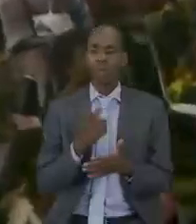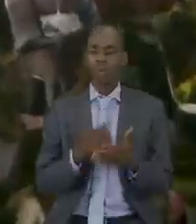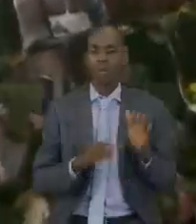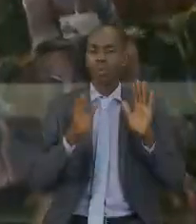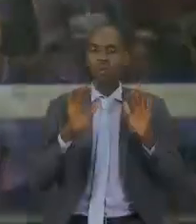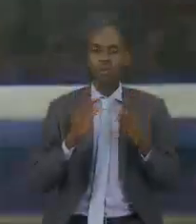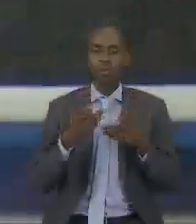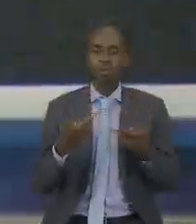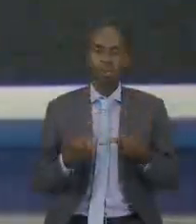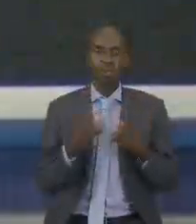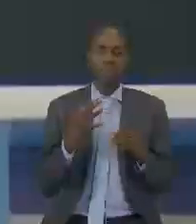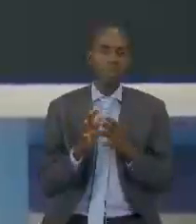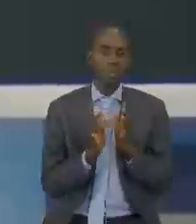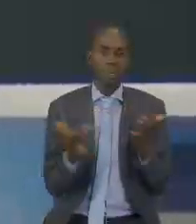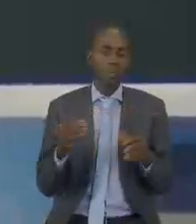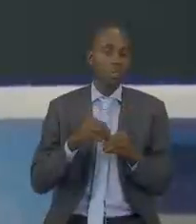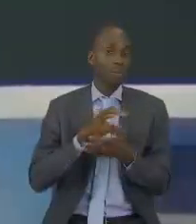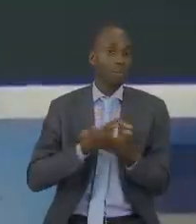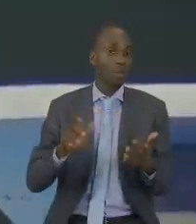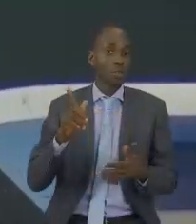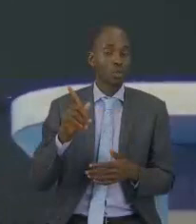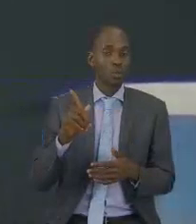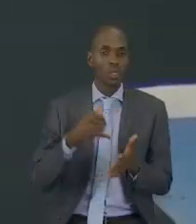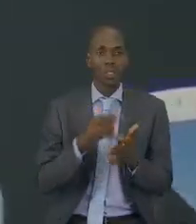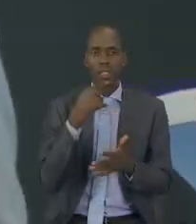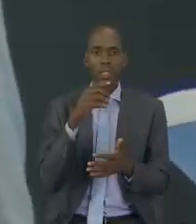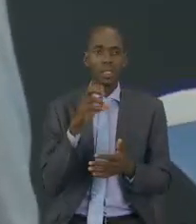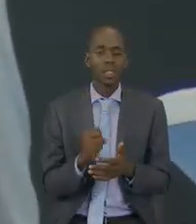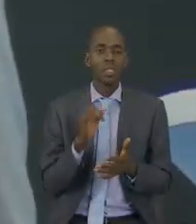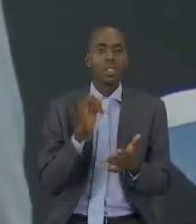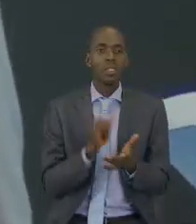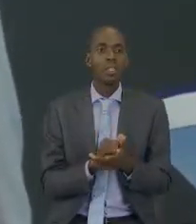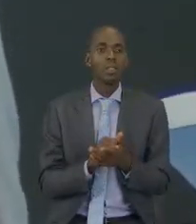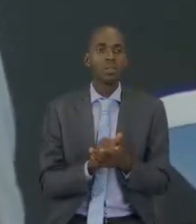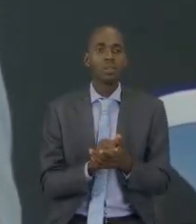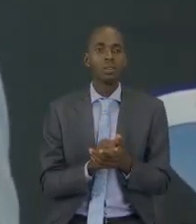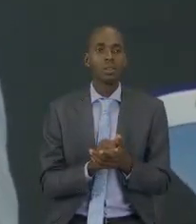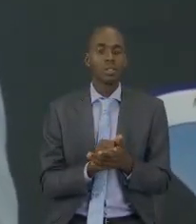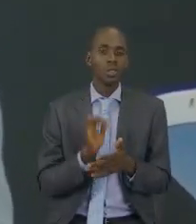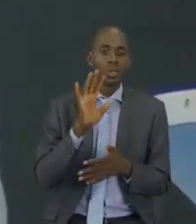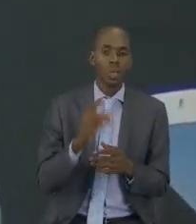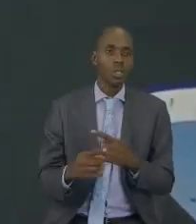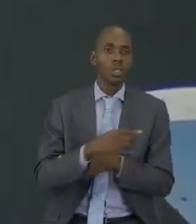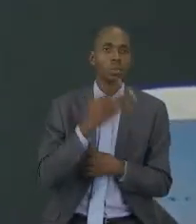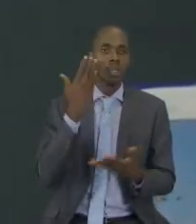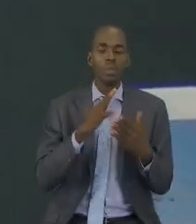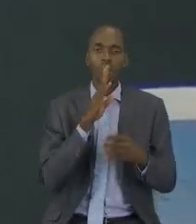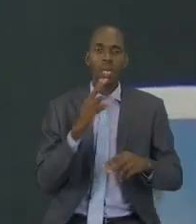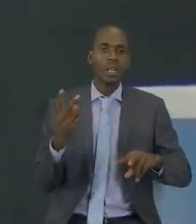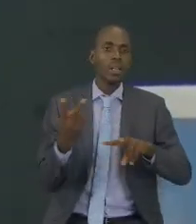this. In verse 21, it says that your days may be